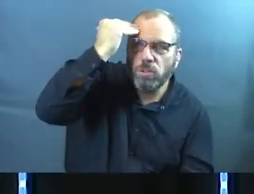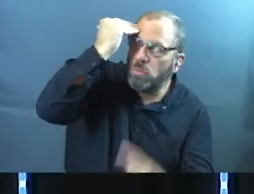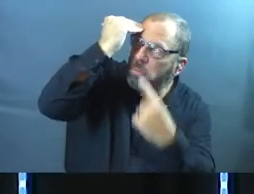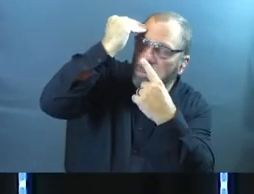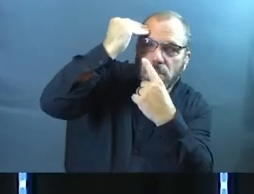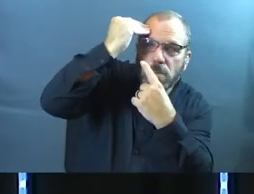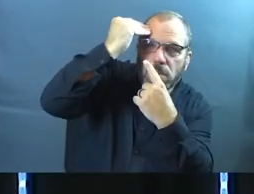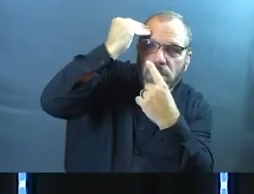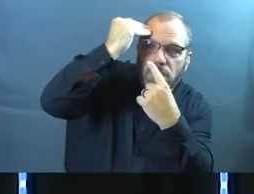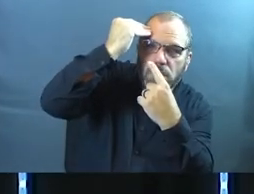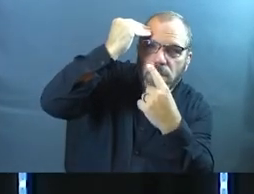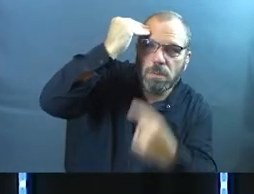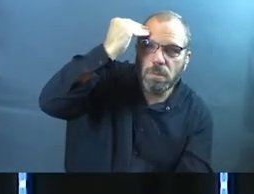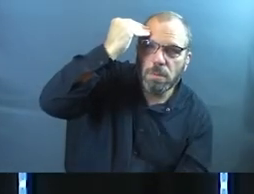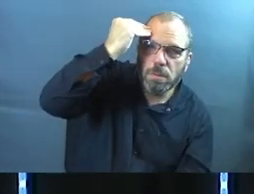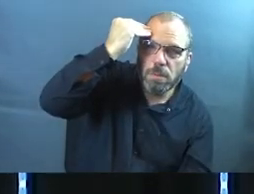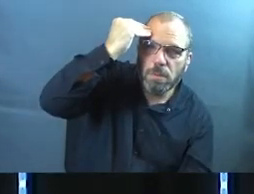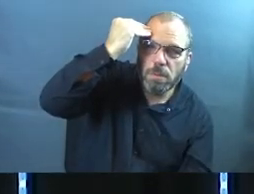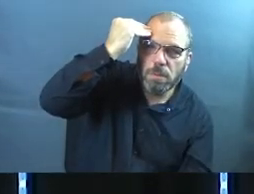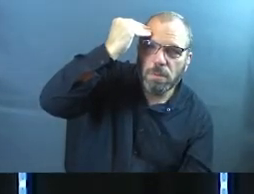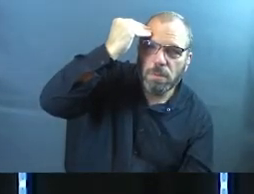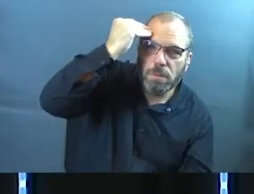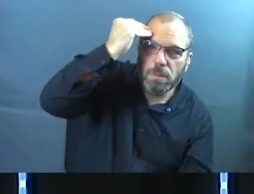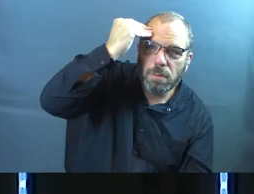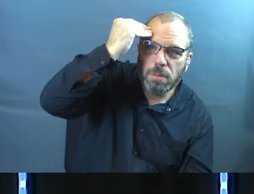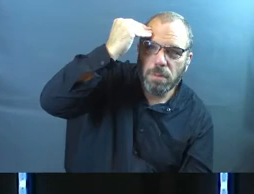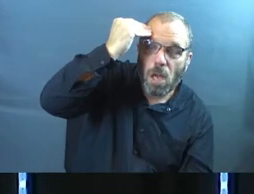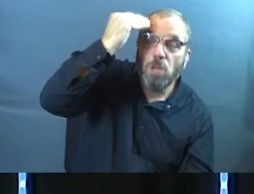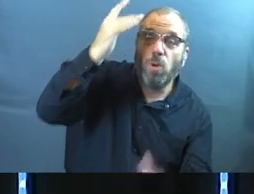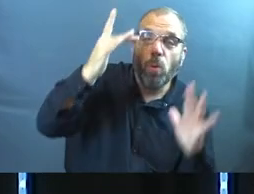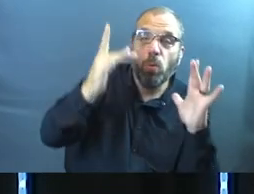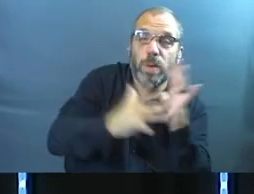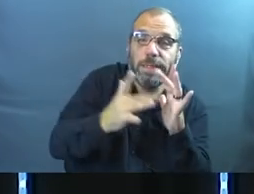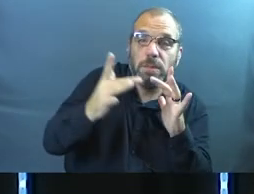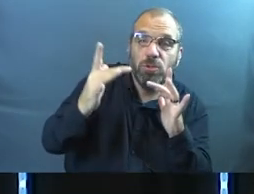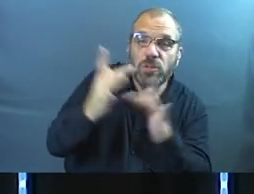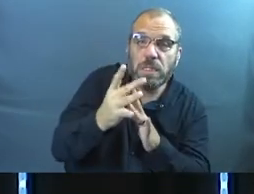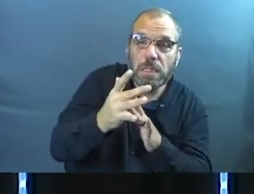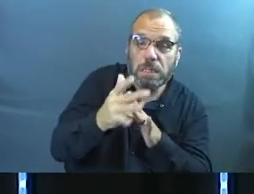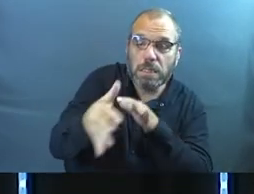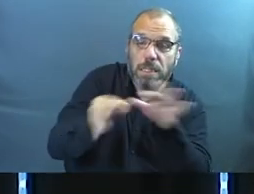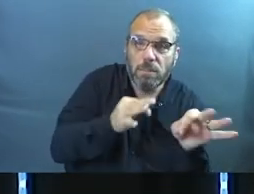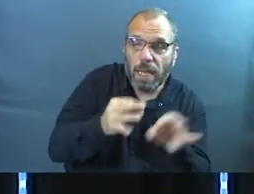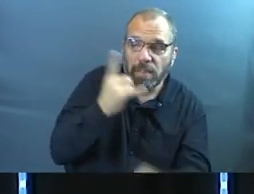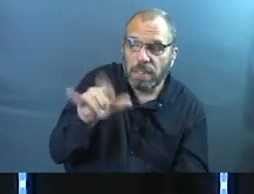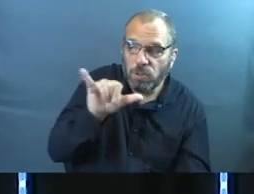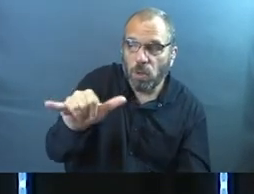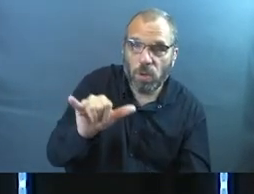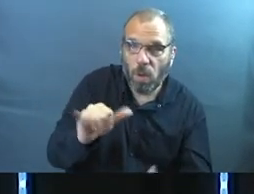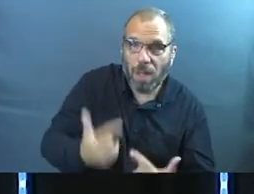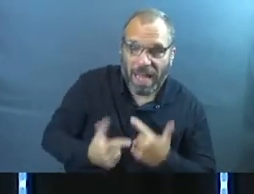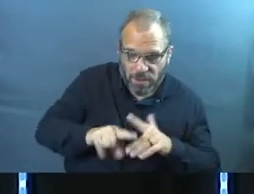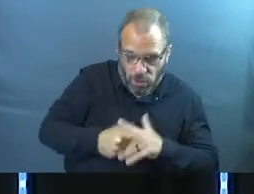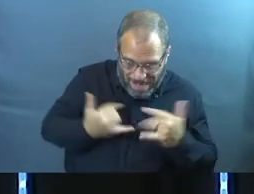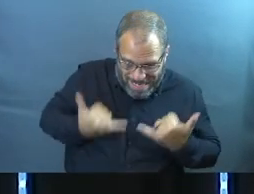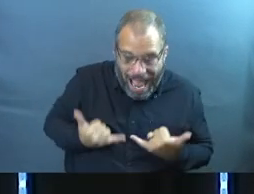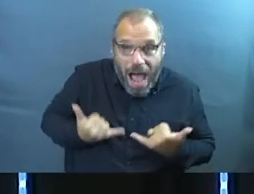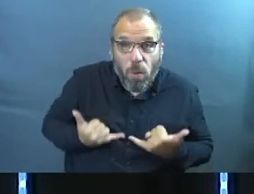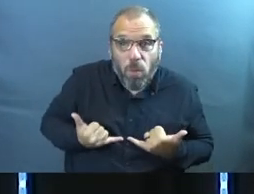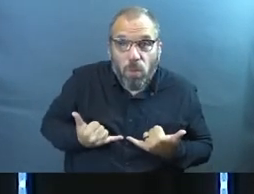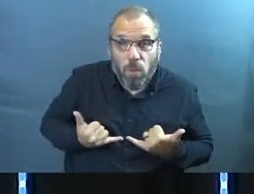And so when Jesus Christ says, hey, eternal life can start now for